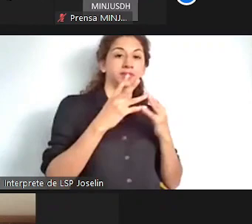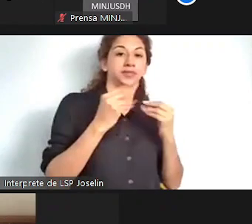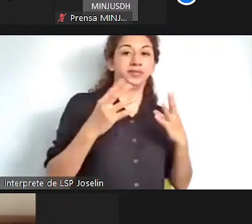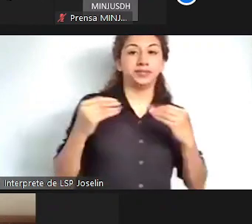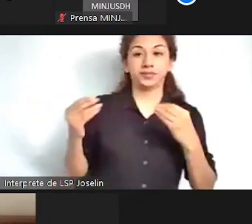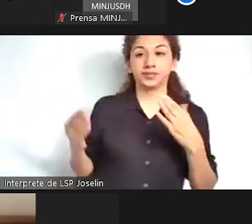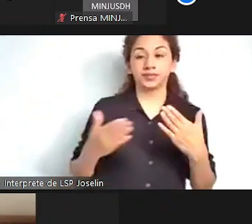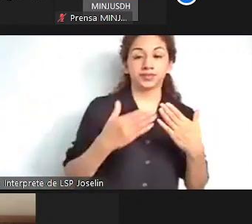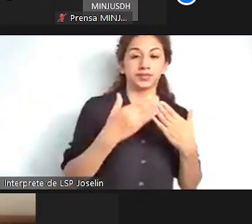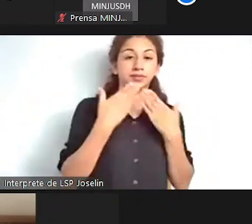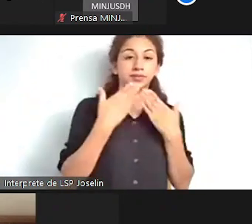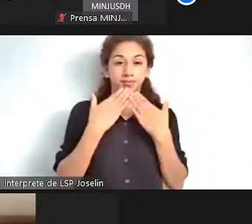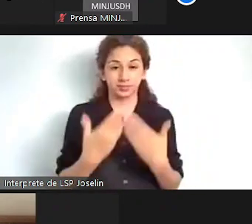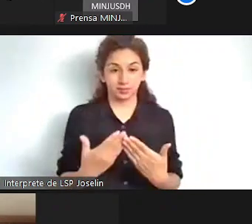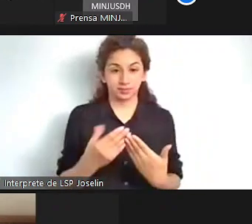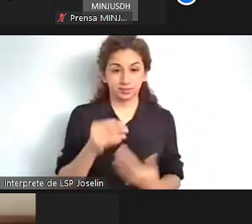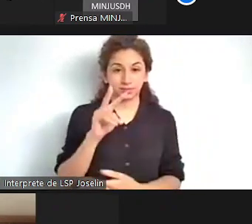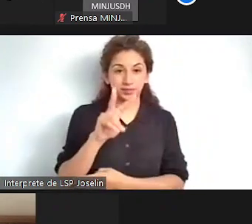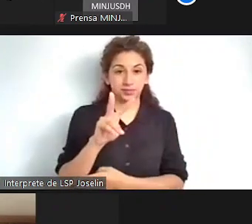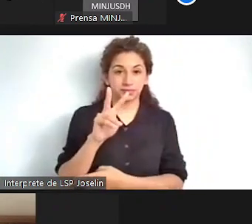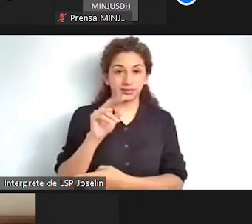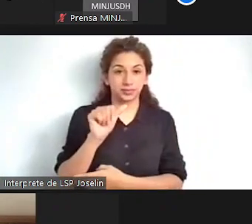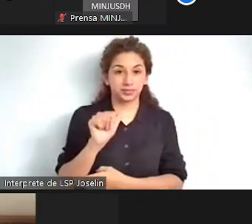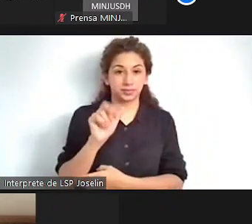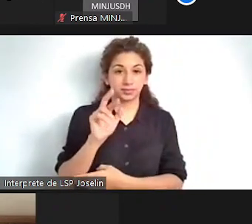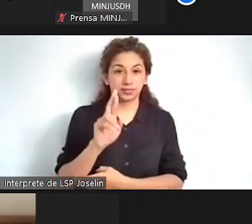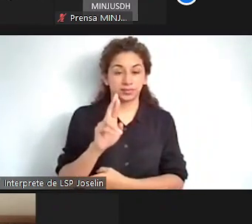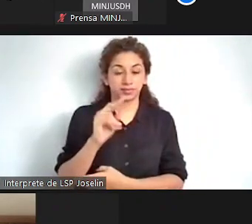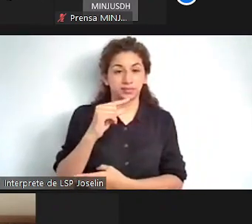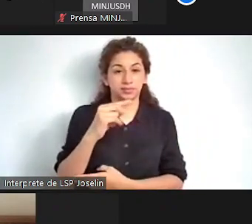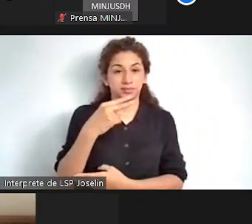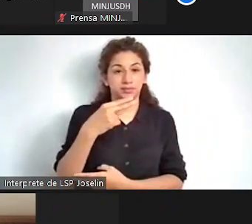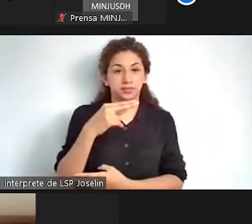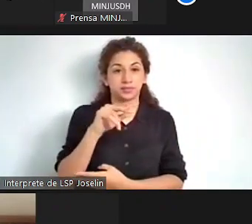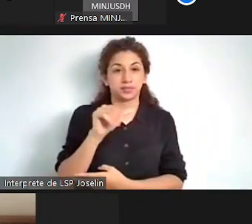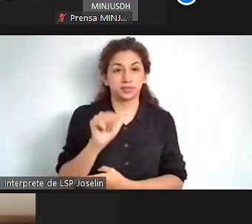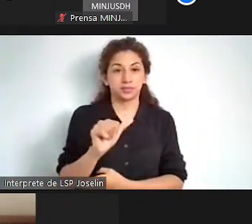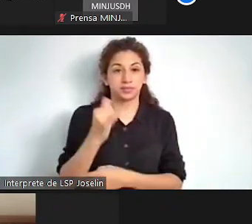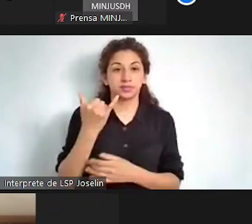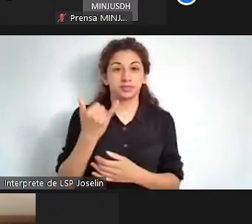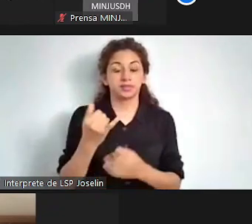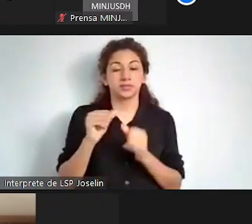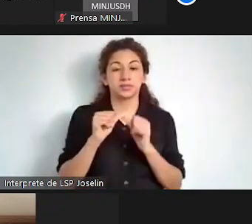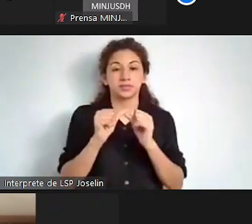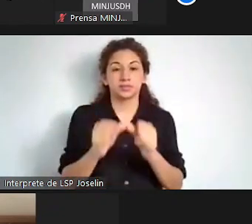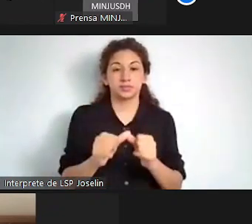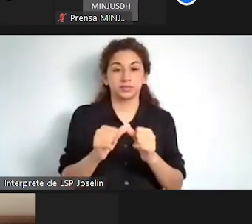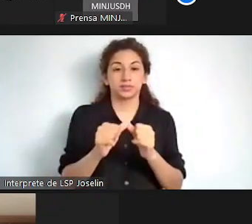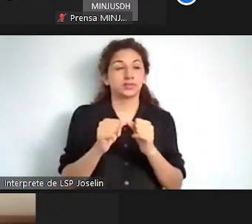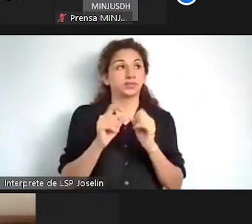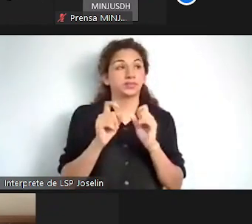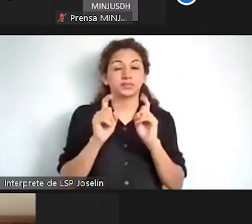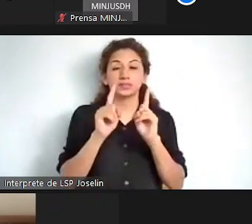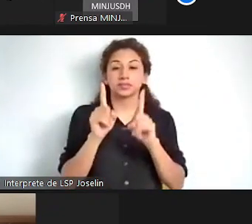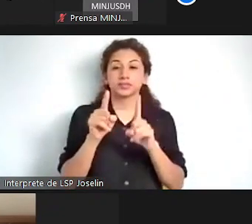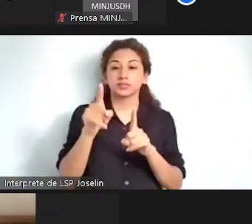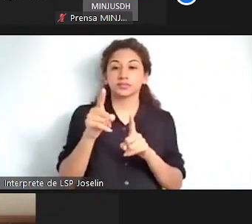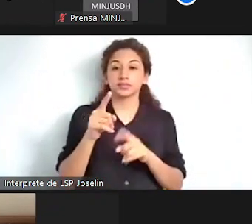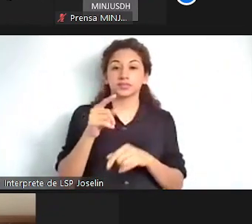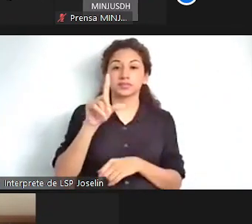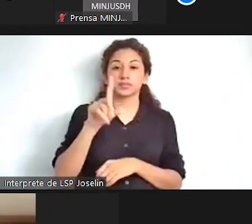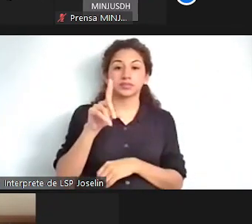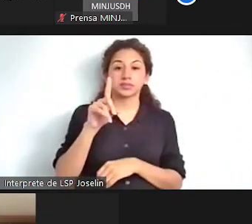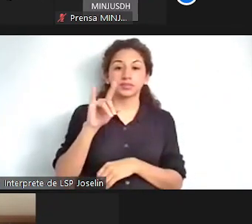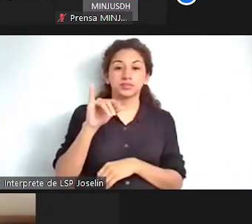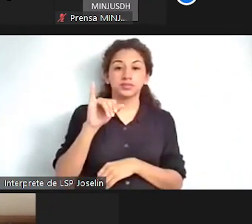thank you very much uh this continue with a question that was addressed